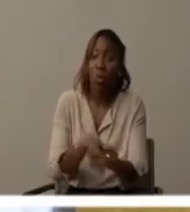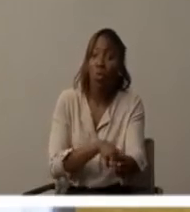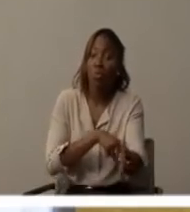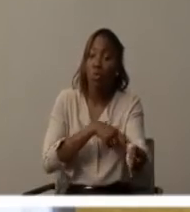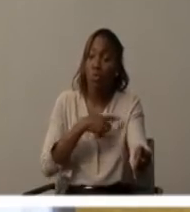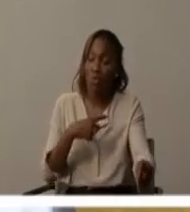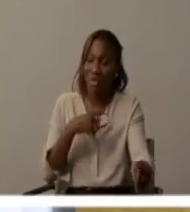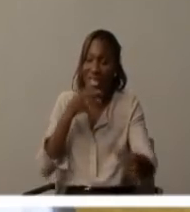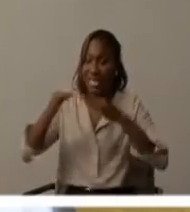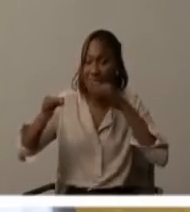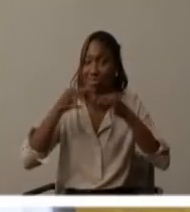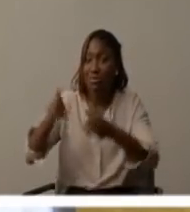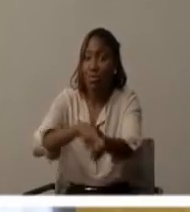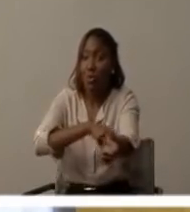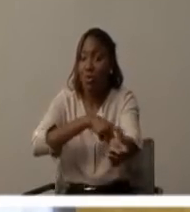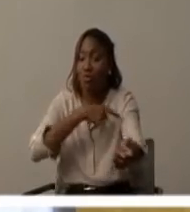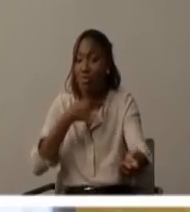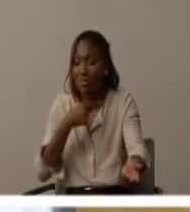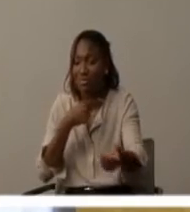core, its kernel.